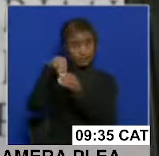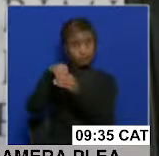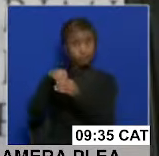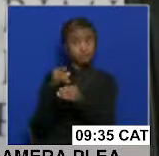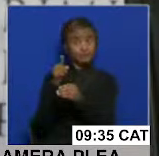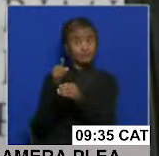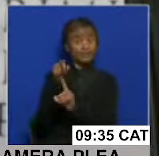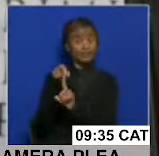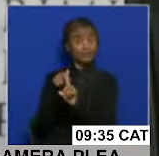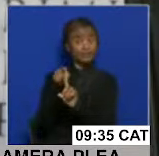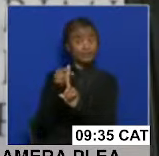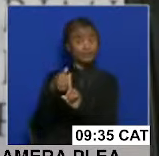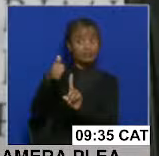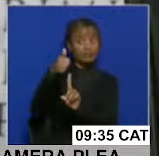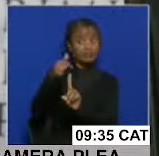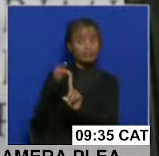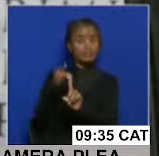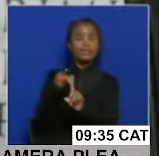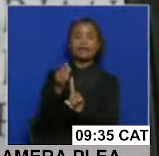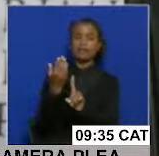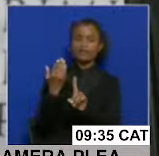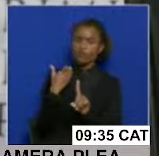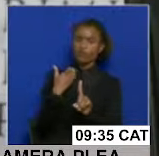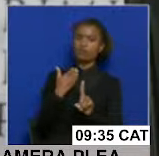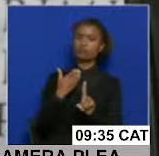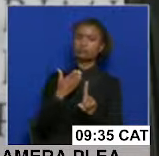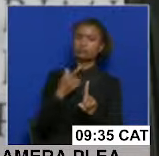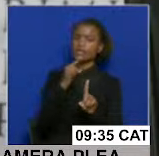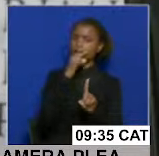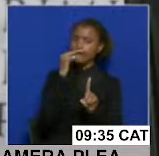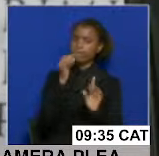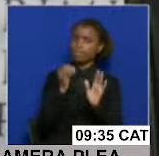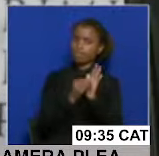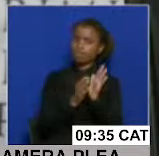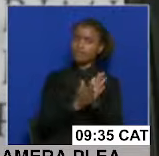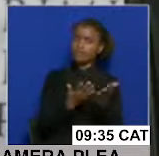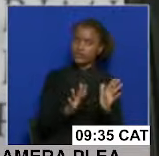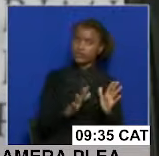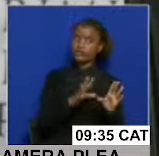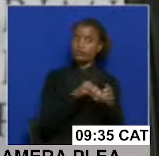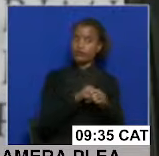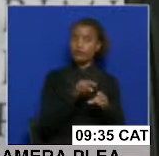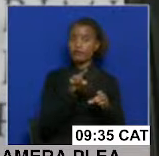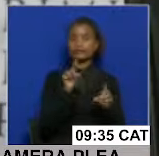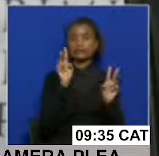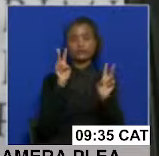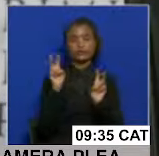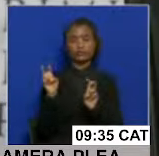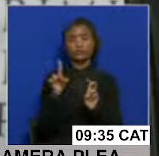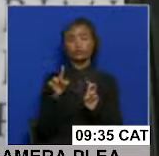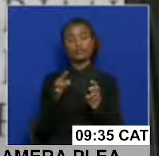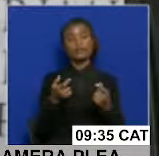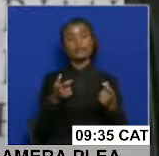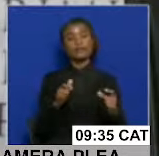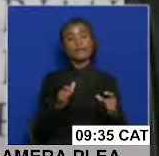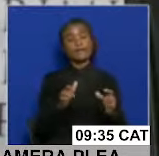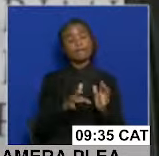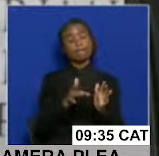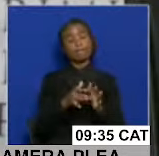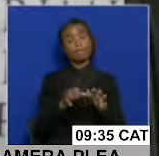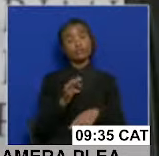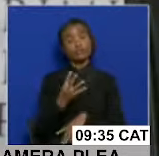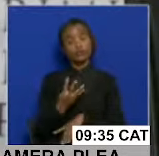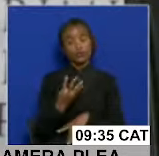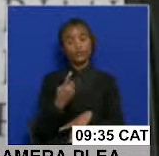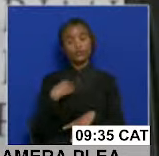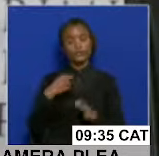this commission. And she states, I read from the second line, penultimate line on page 4, although I live in a security